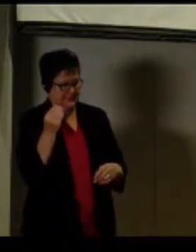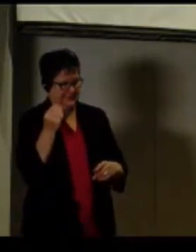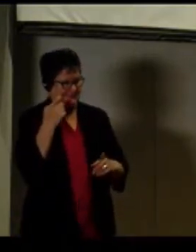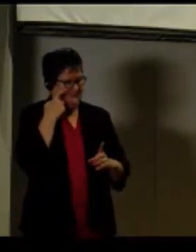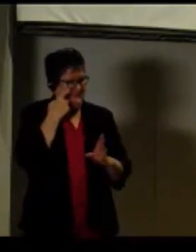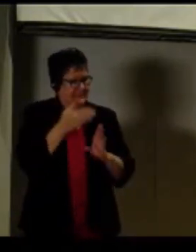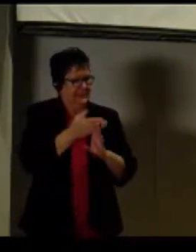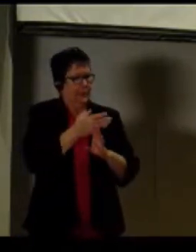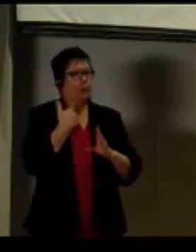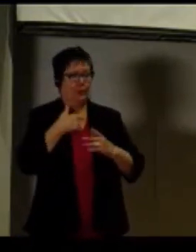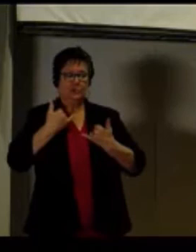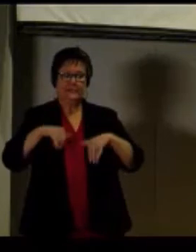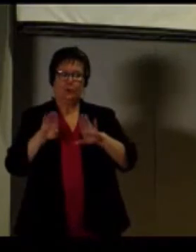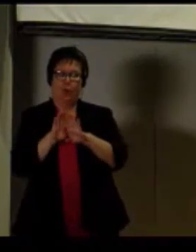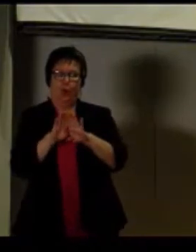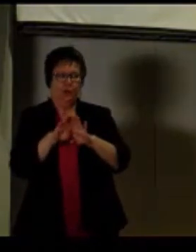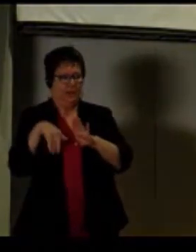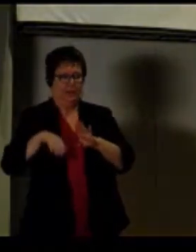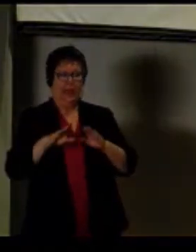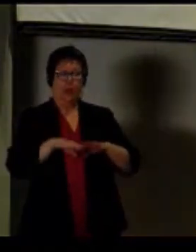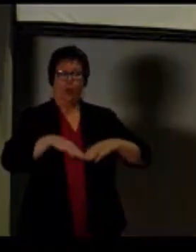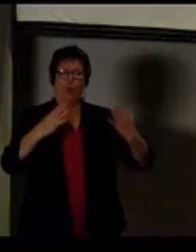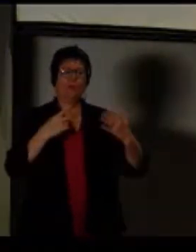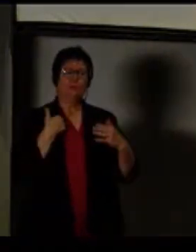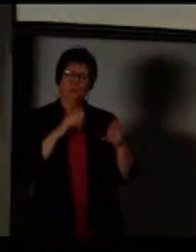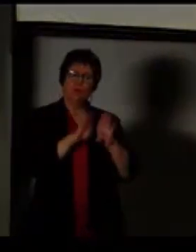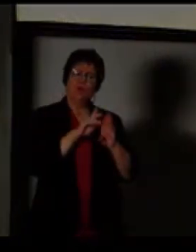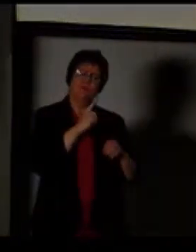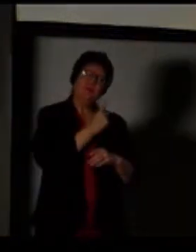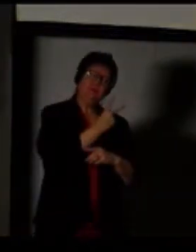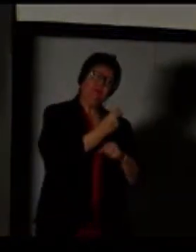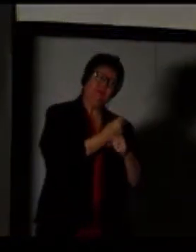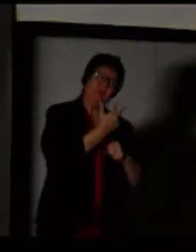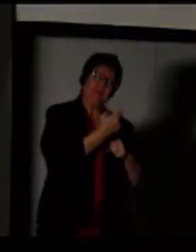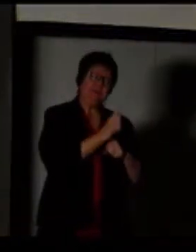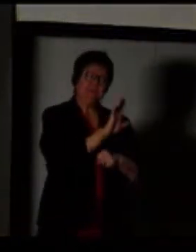before we reopened. We were closed for 2 or 3 years, and